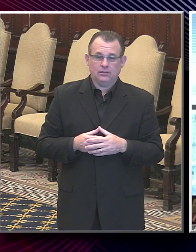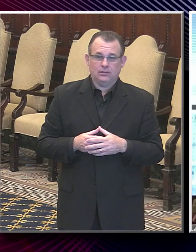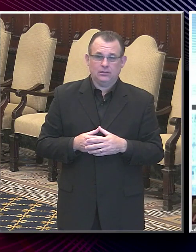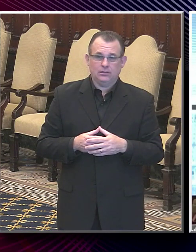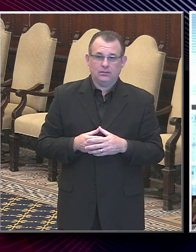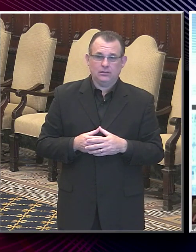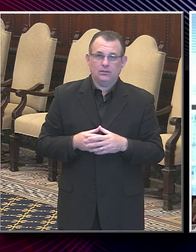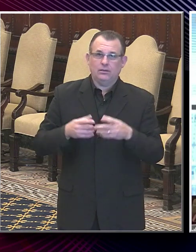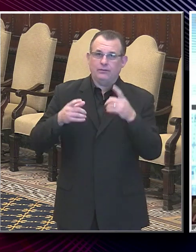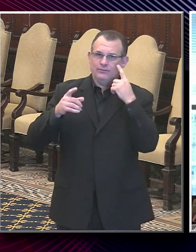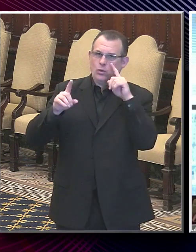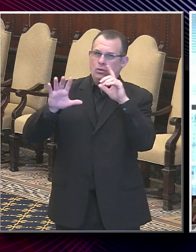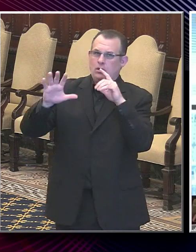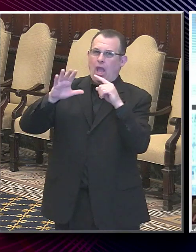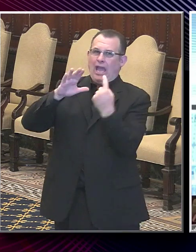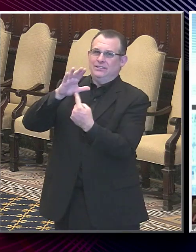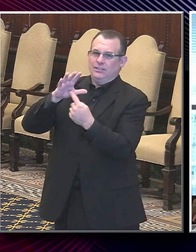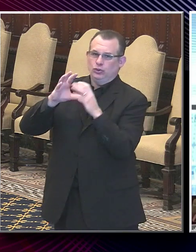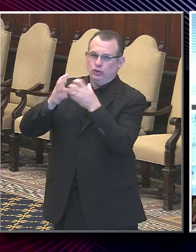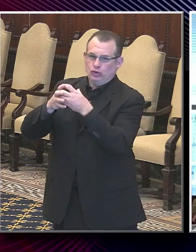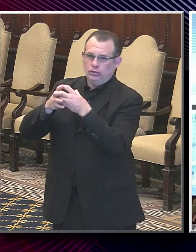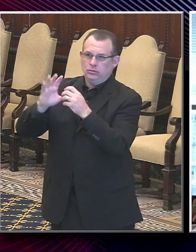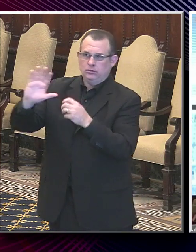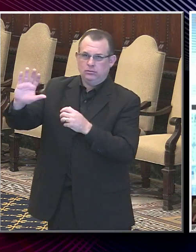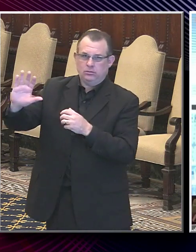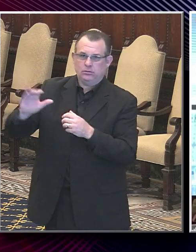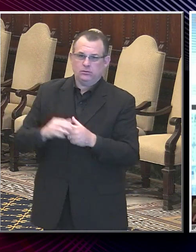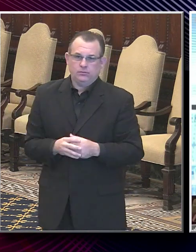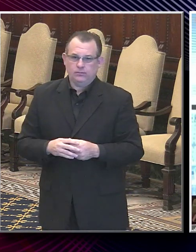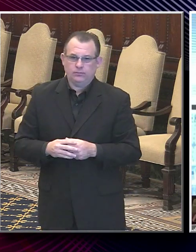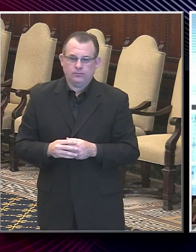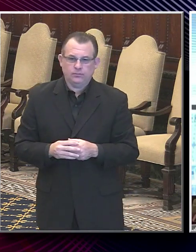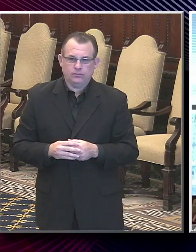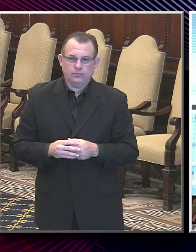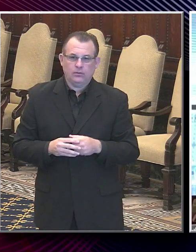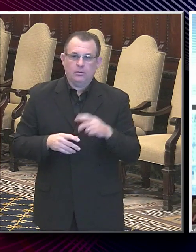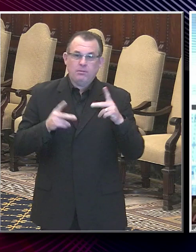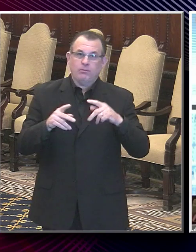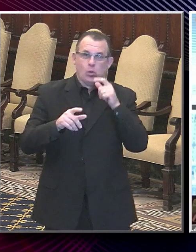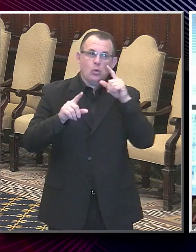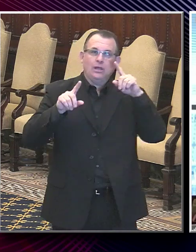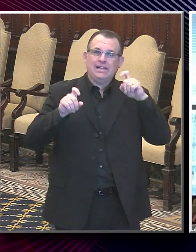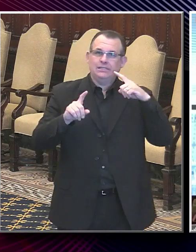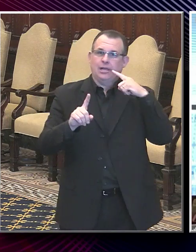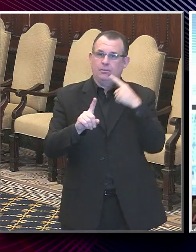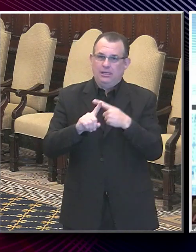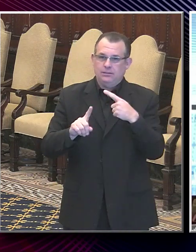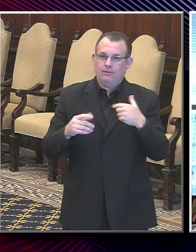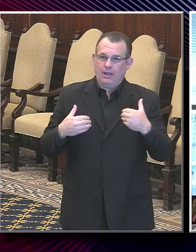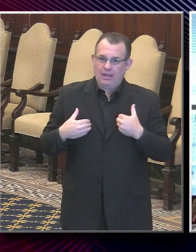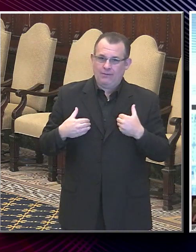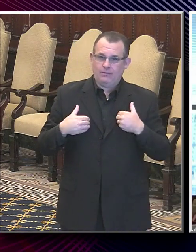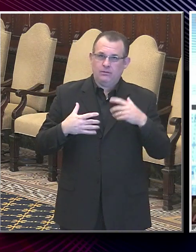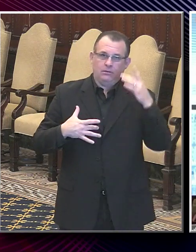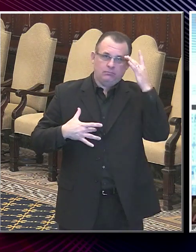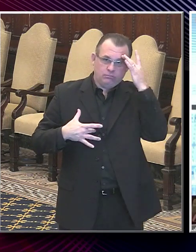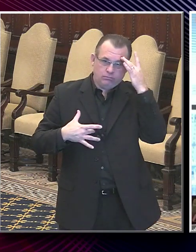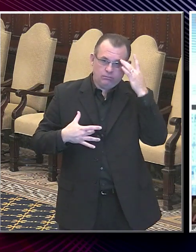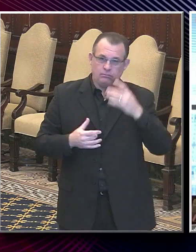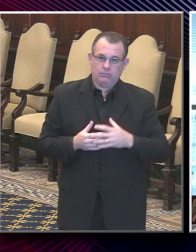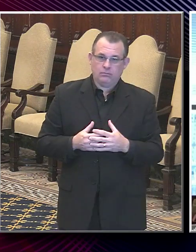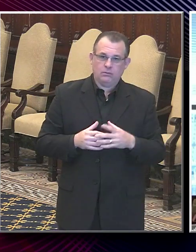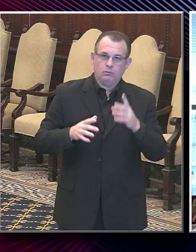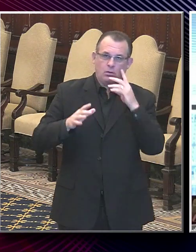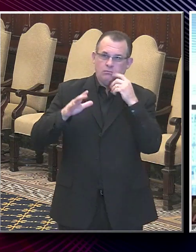isolation site where people who have tested positive have been placed